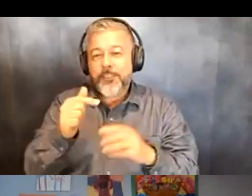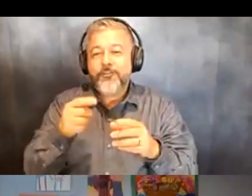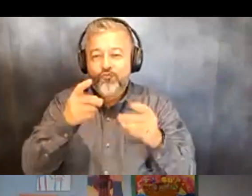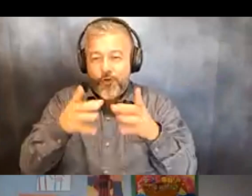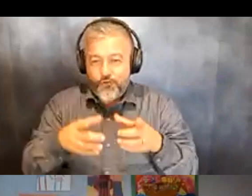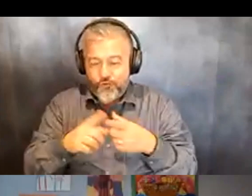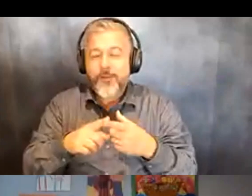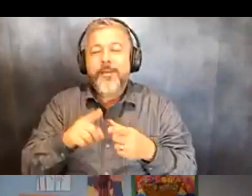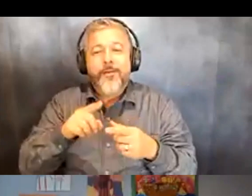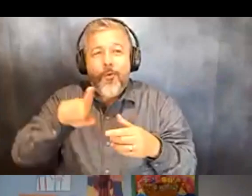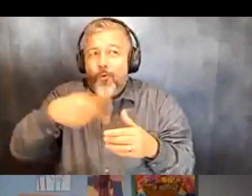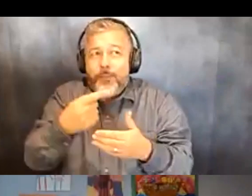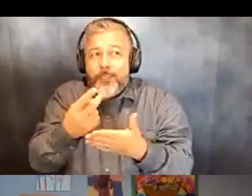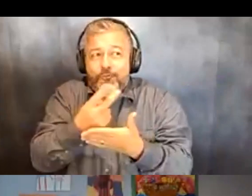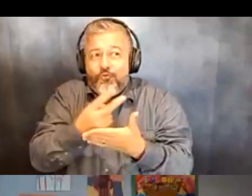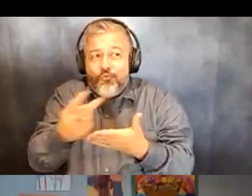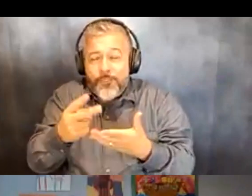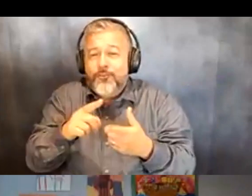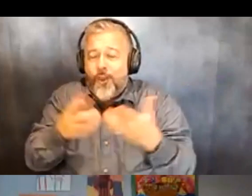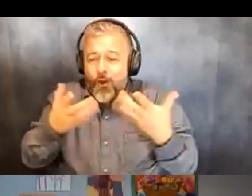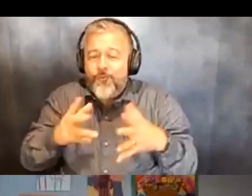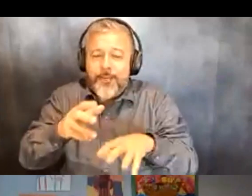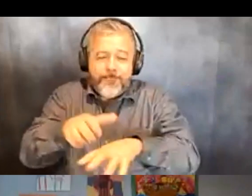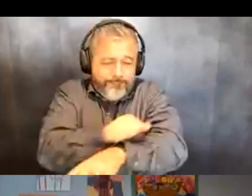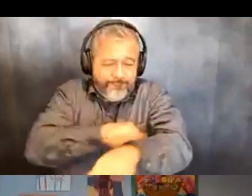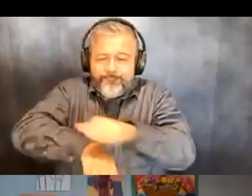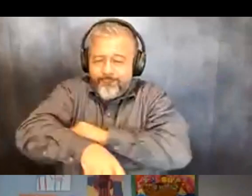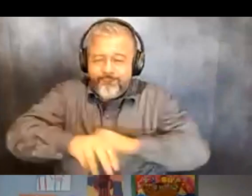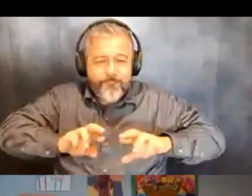sleeve, taking the work that all of you did with Susan